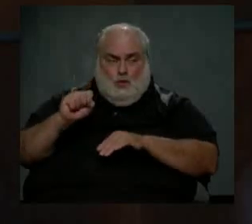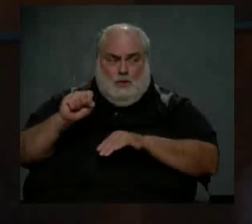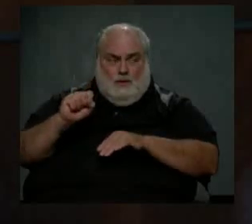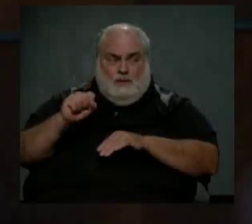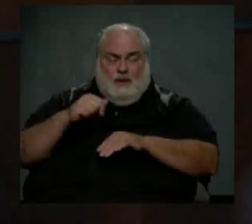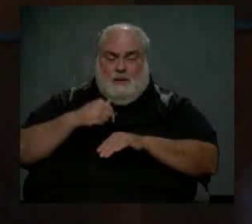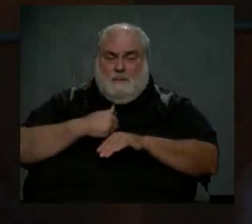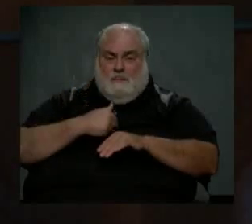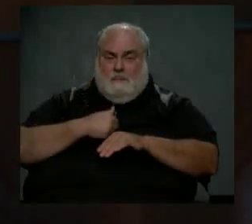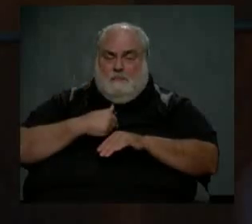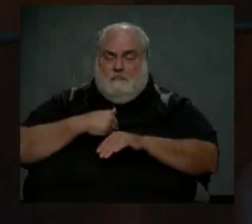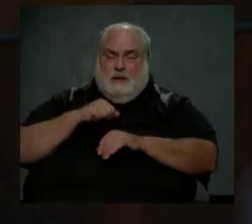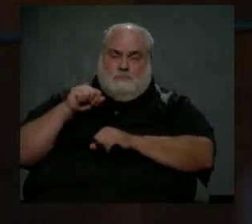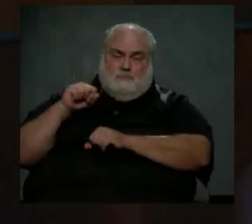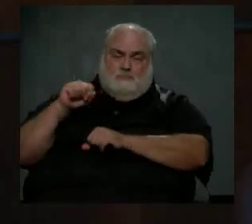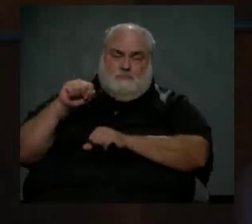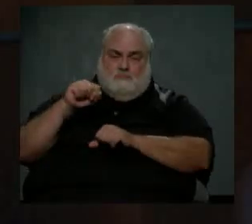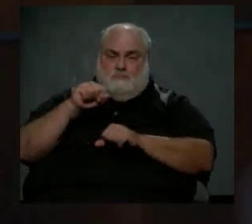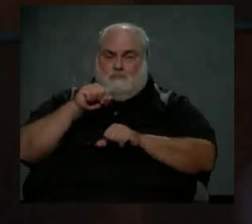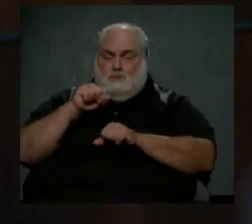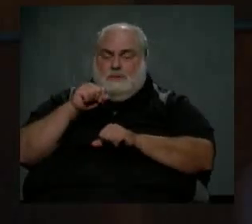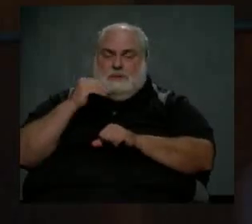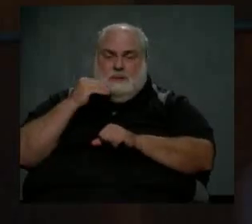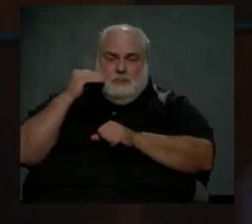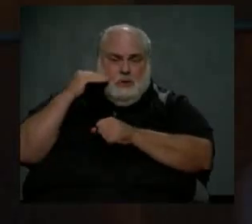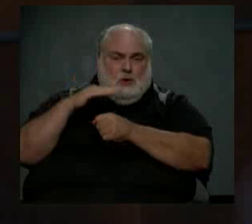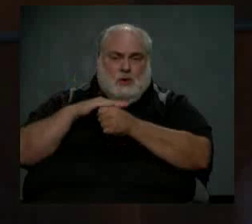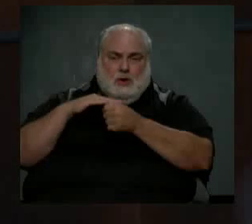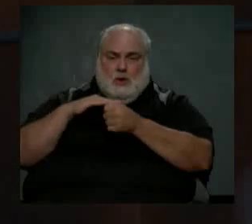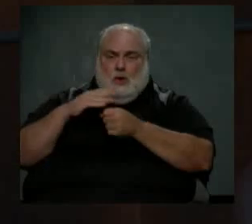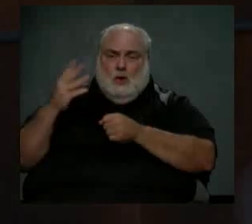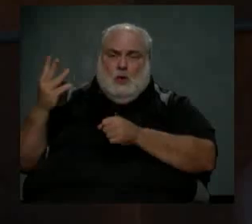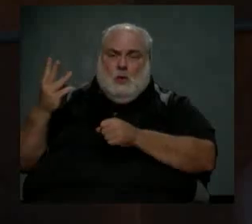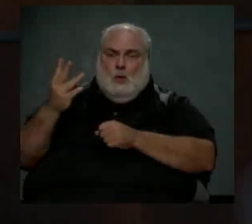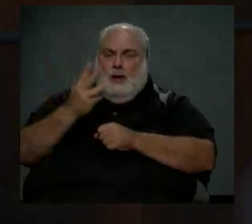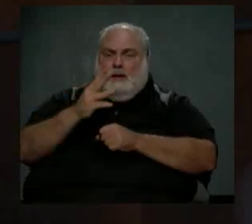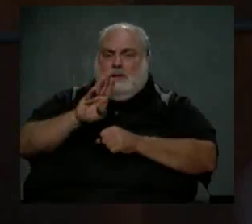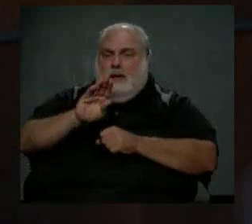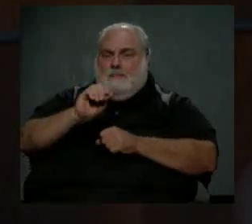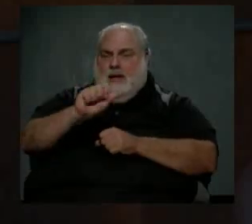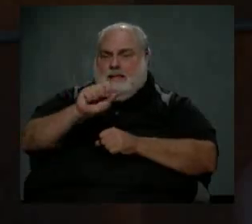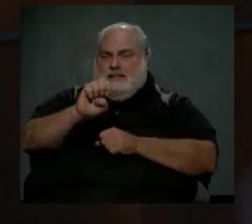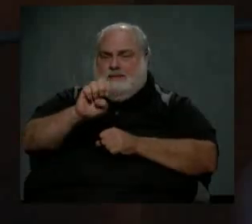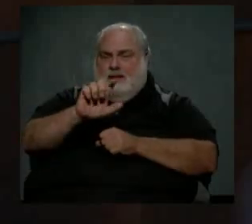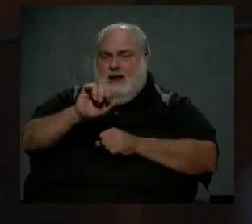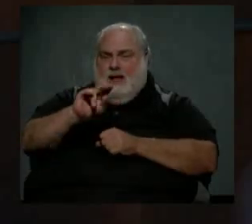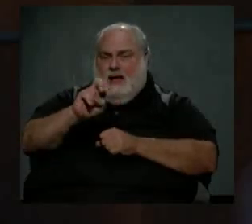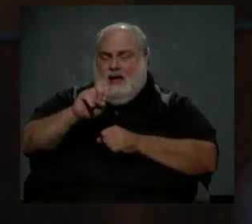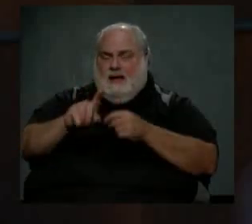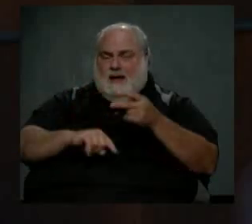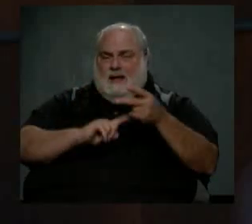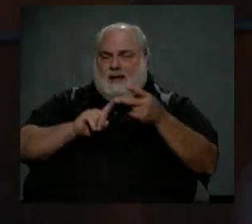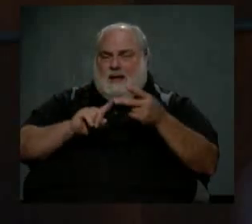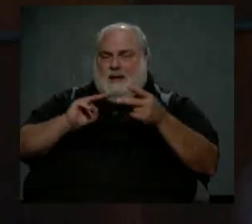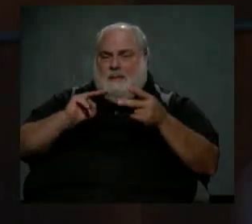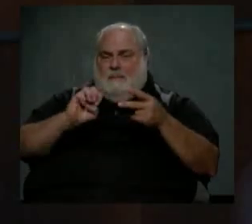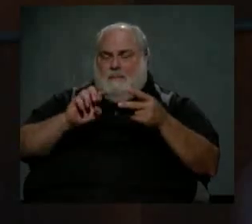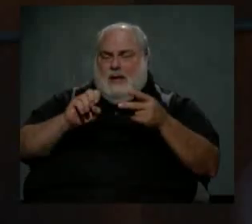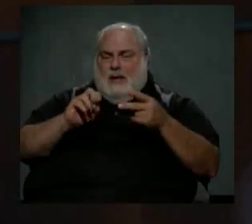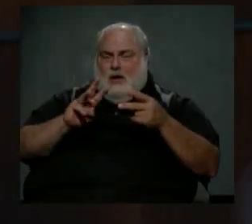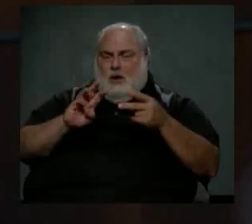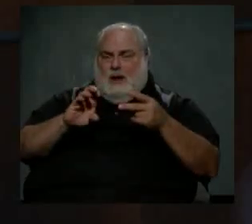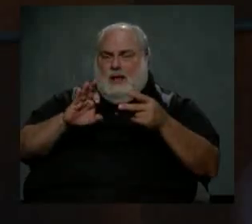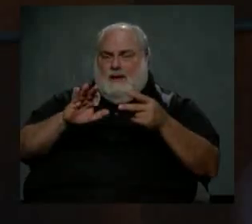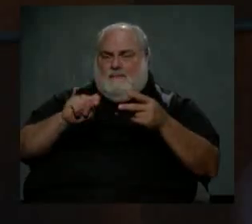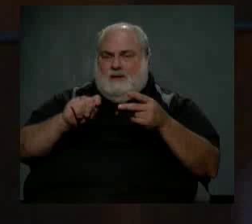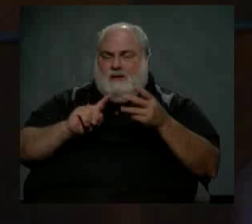been driving through some neighborhoods, particularly West Baseline, Meadowcliff, Brookwood, Ponderosa, and I'm seeing the UV signs up, and